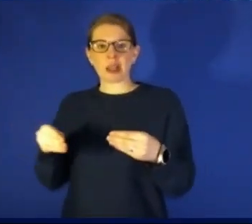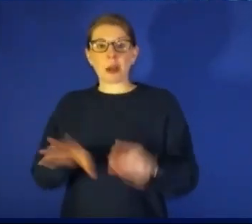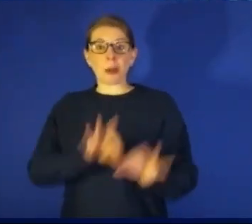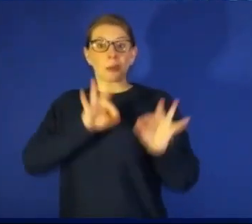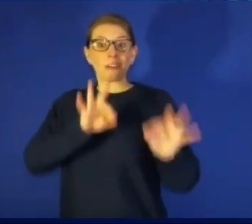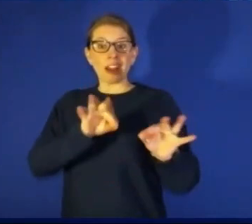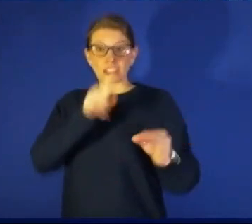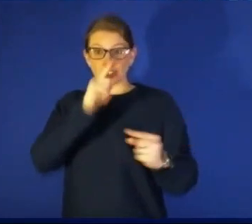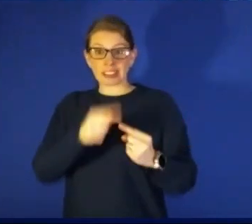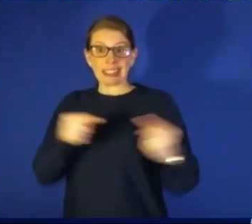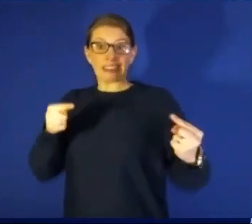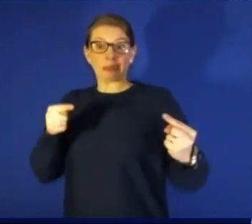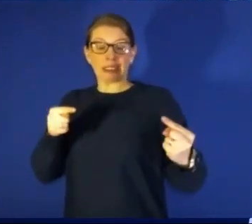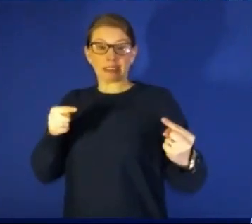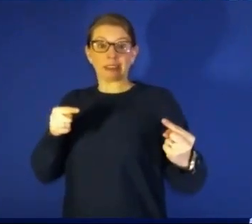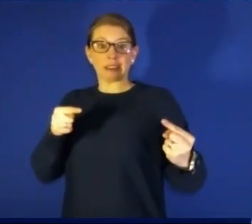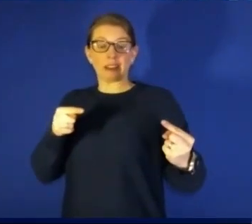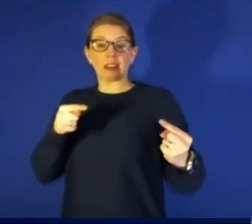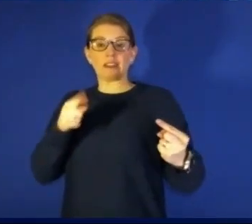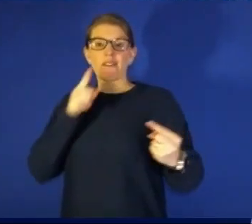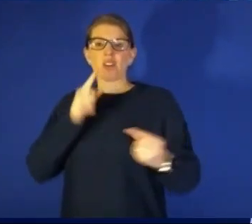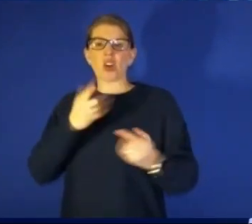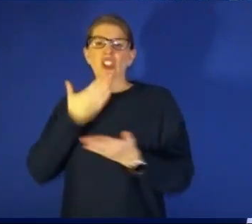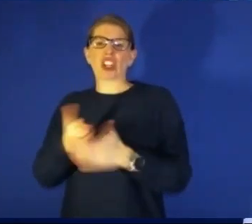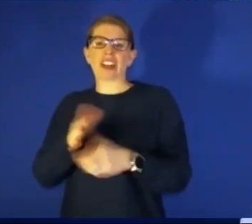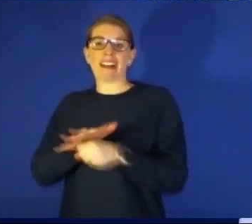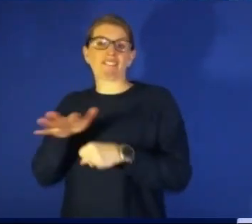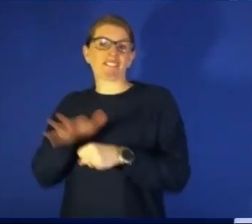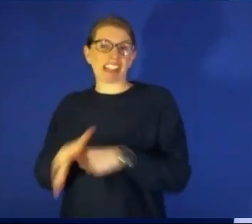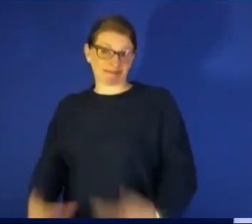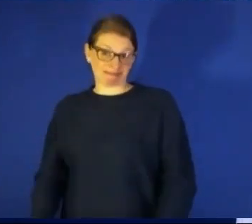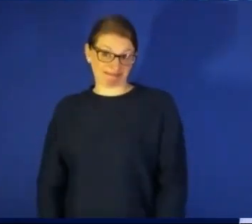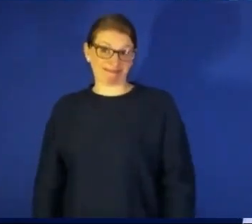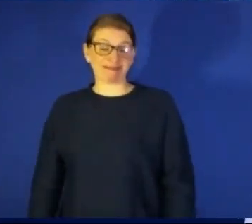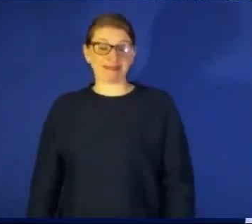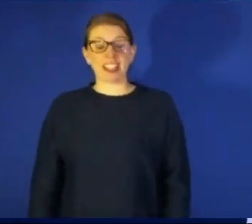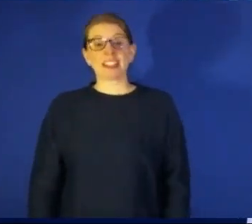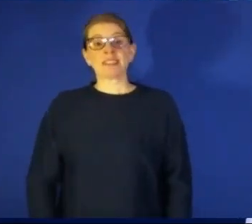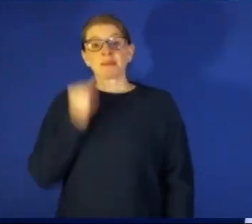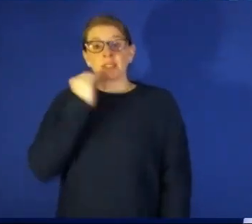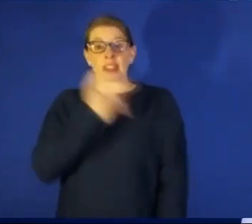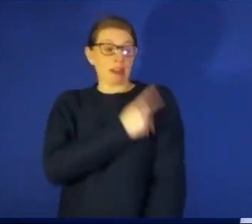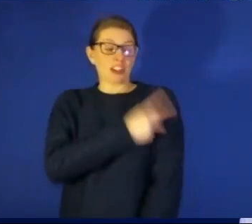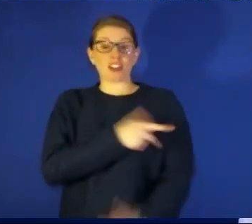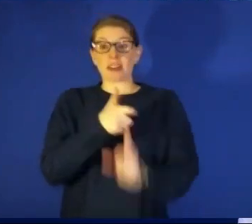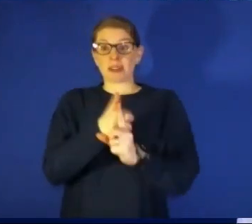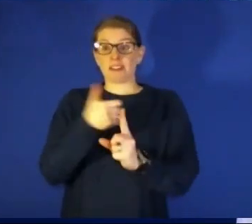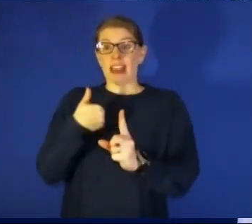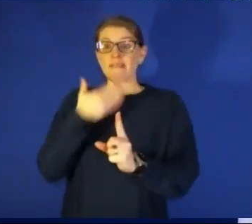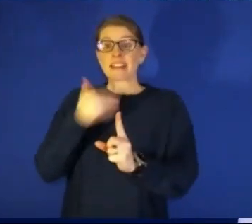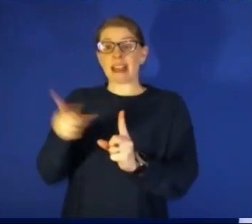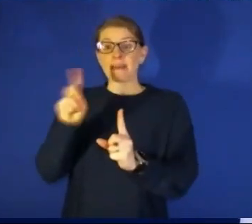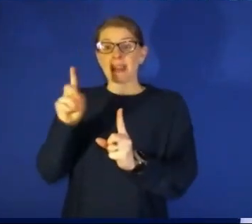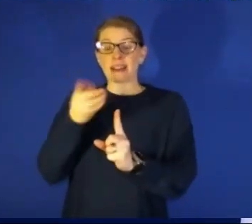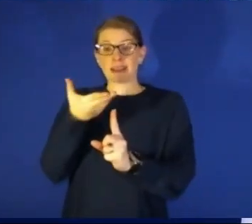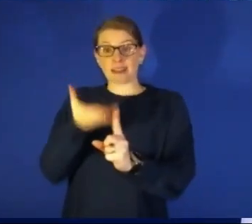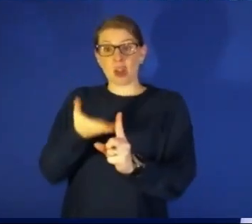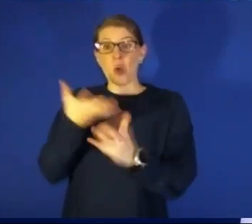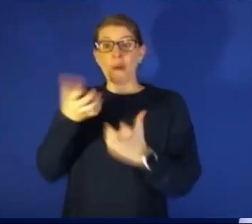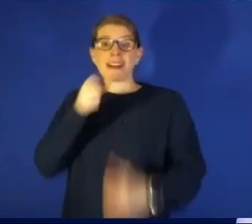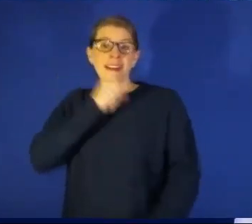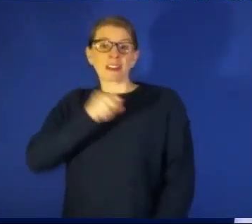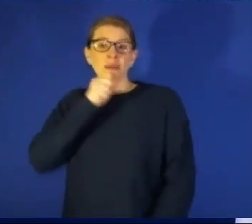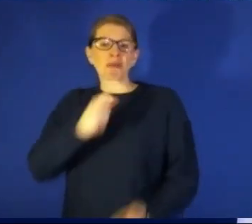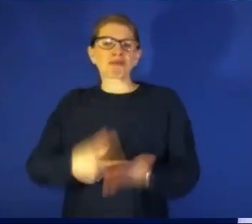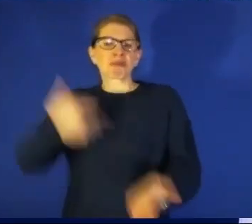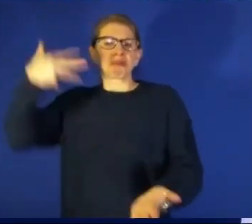of good enough. And if a patient with diabetes wants to have an ice cream cone once in a while and they're